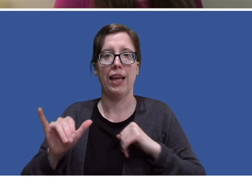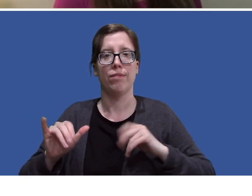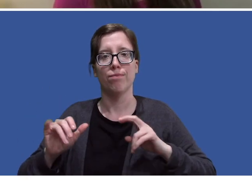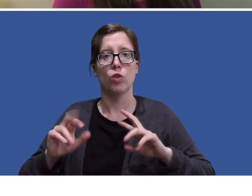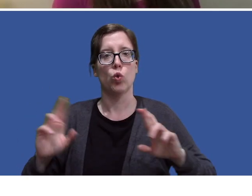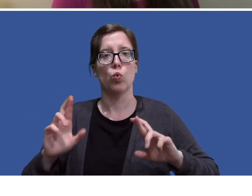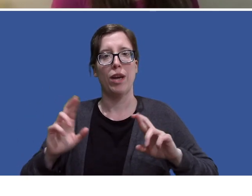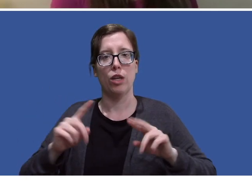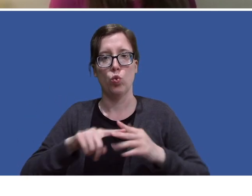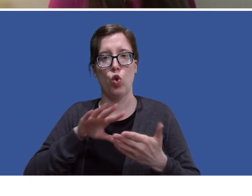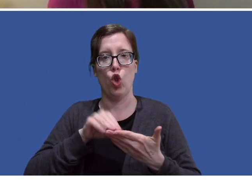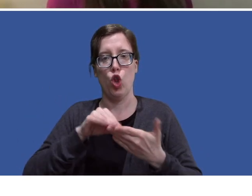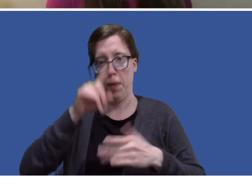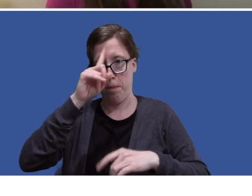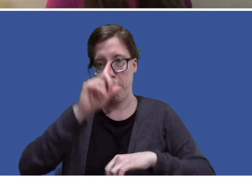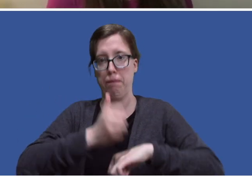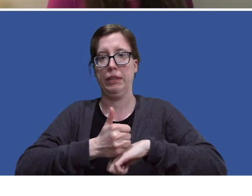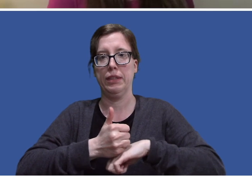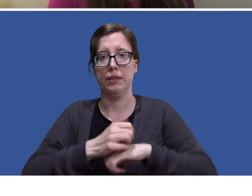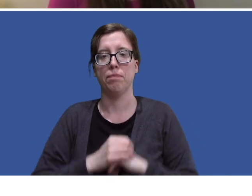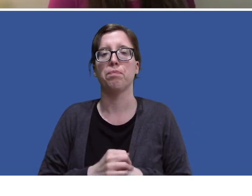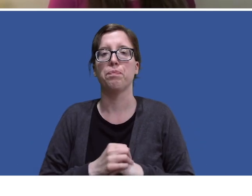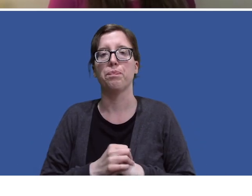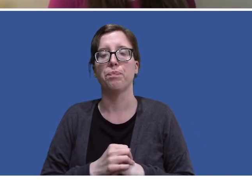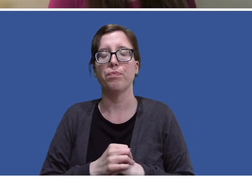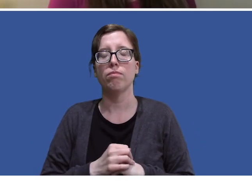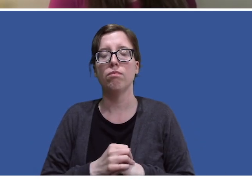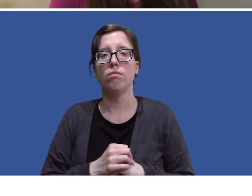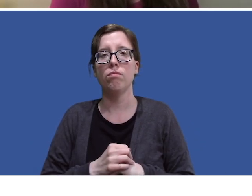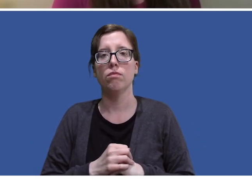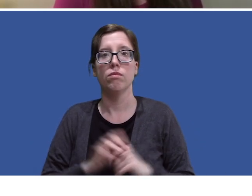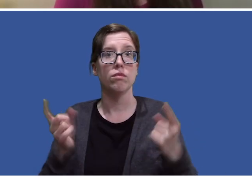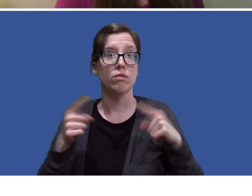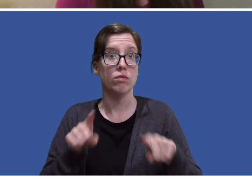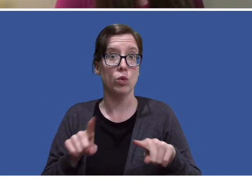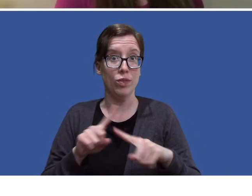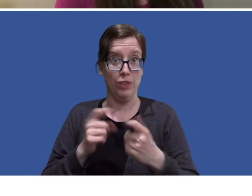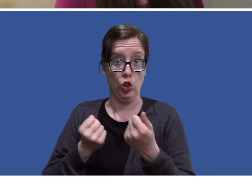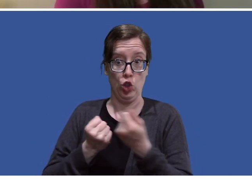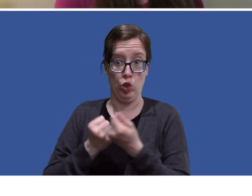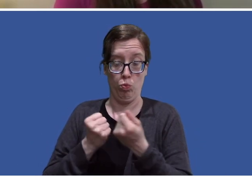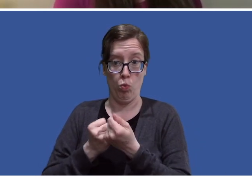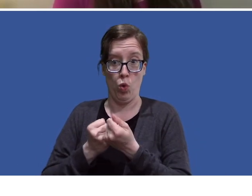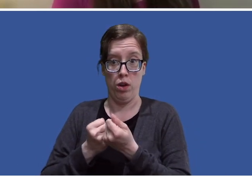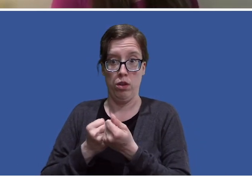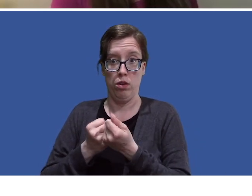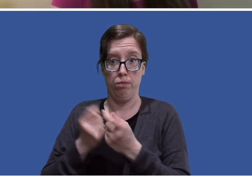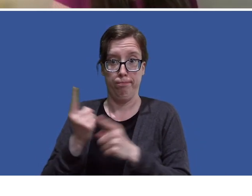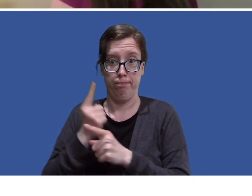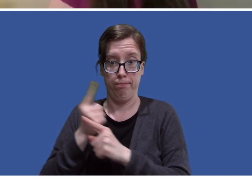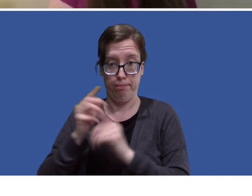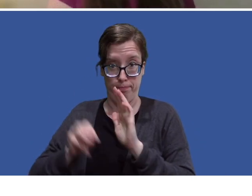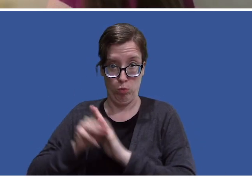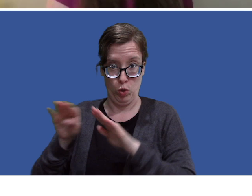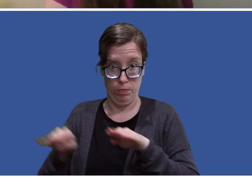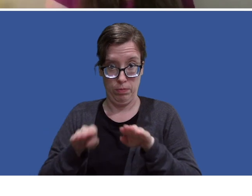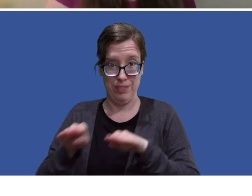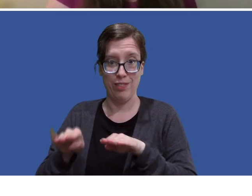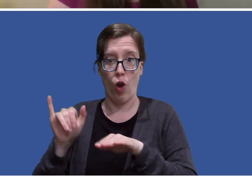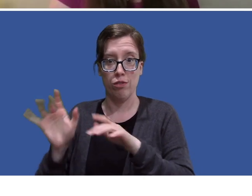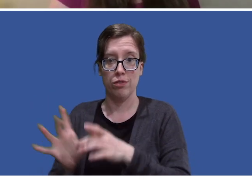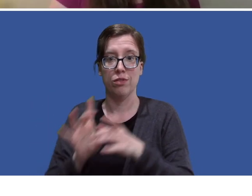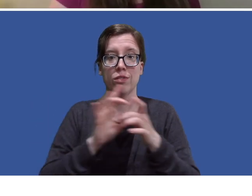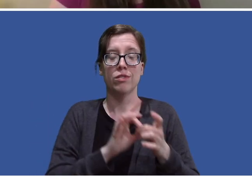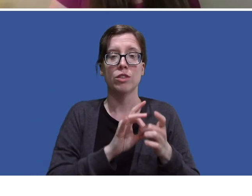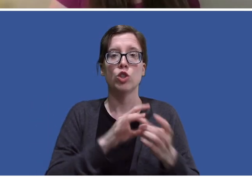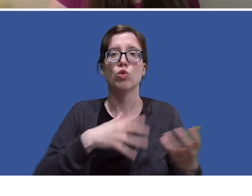Along with supporting mature behaviors comes that piece of social skills. So explicitly teaching a student with